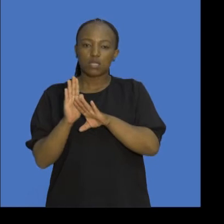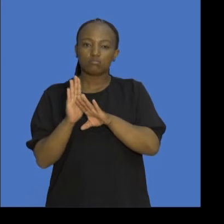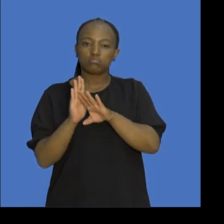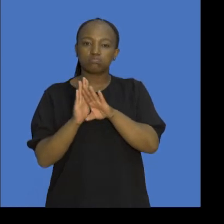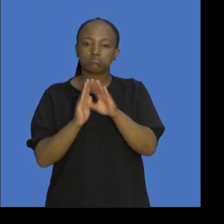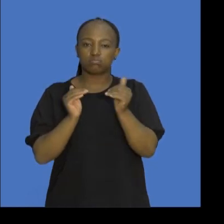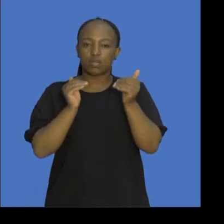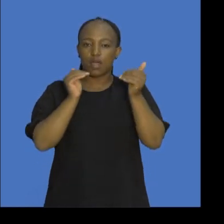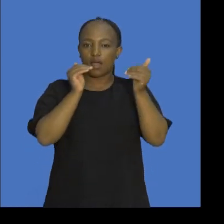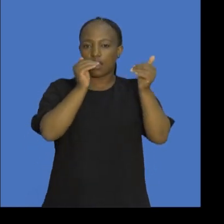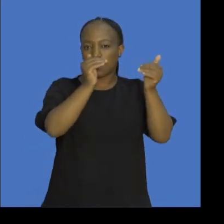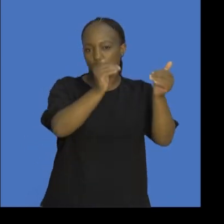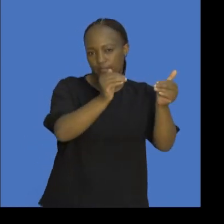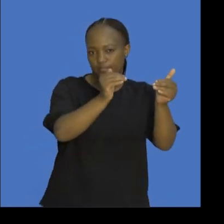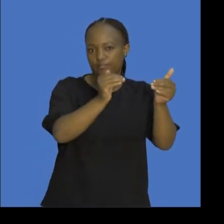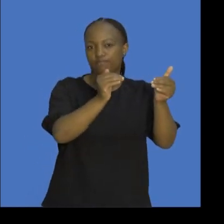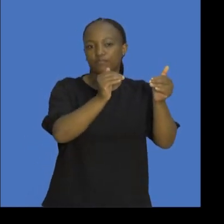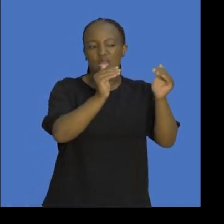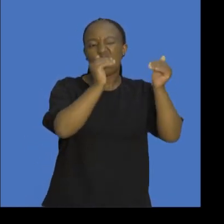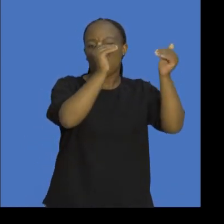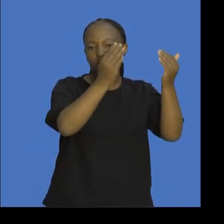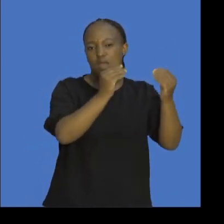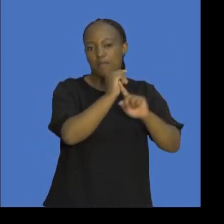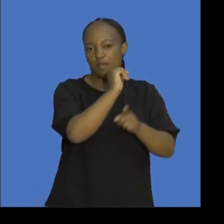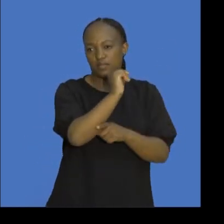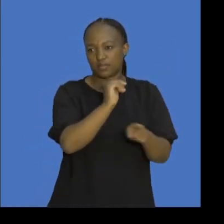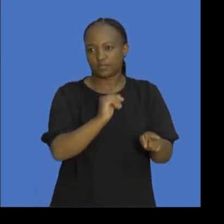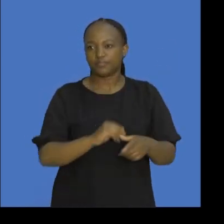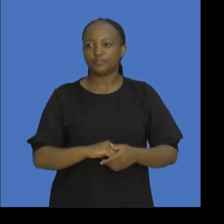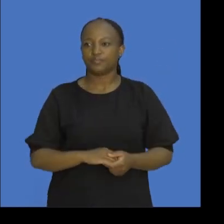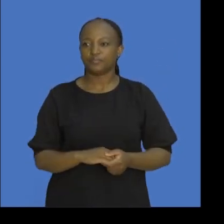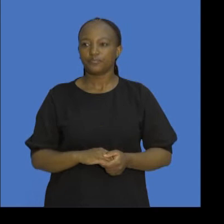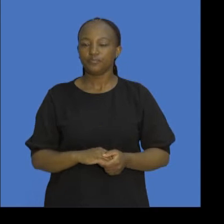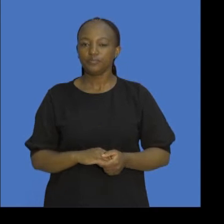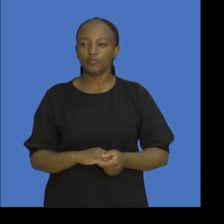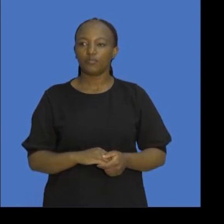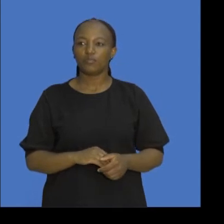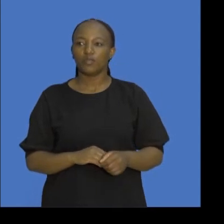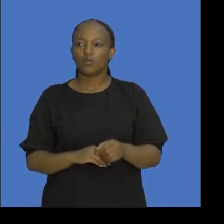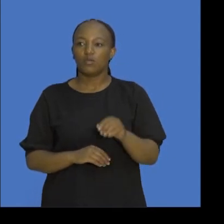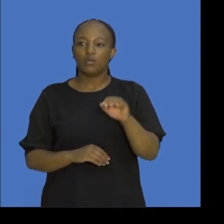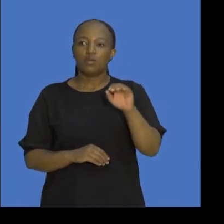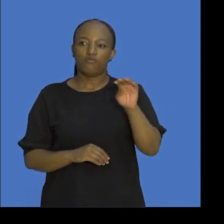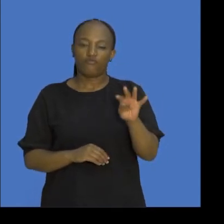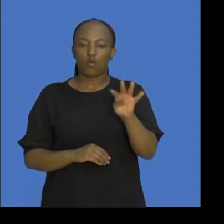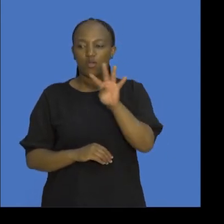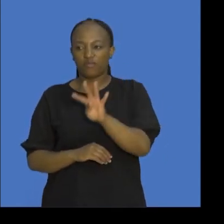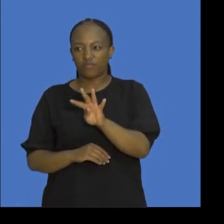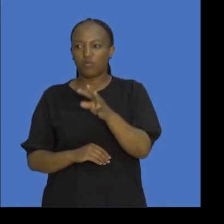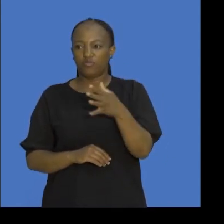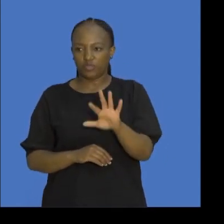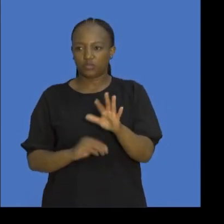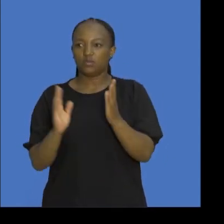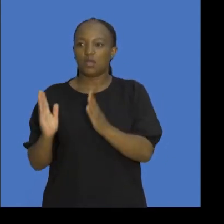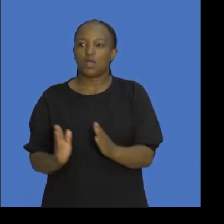So if we arrange our data from the smallest to the highest, we get 4. We have 4 4s. Let's see. I'm just going to verify. There's 4 and 4